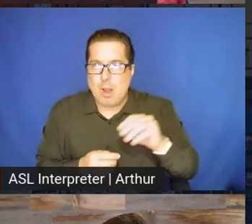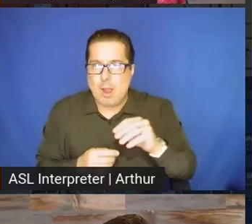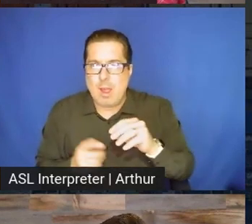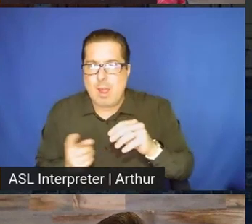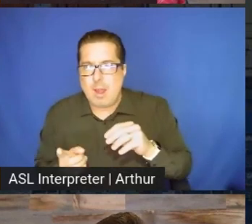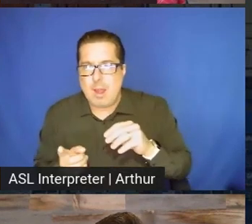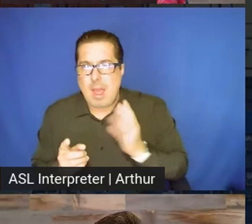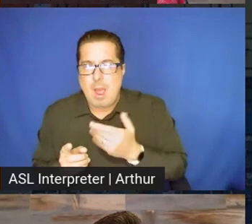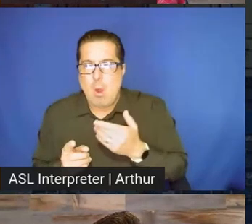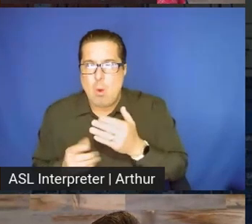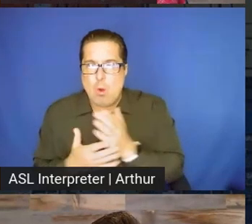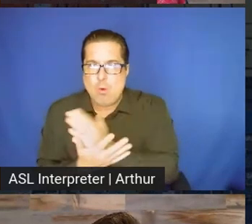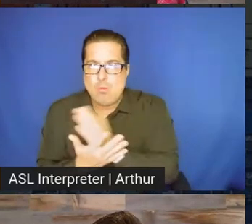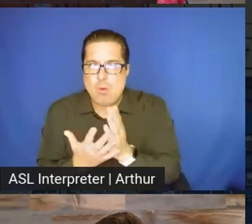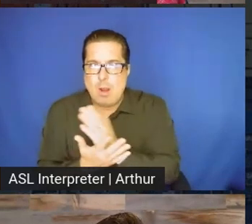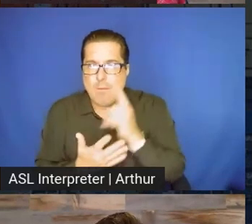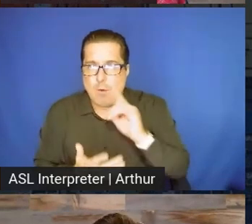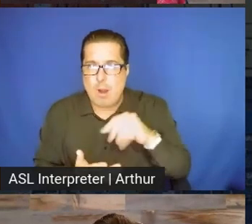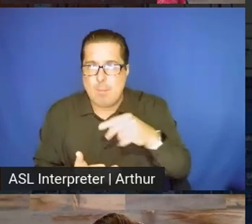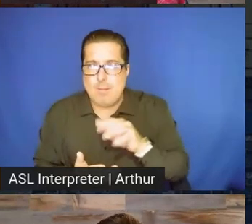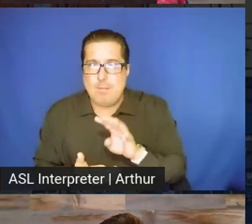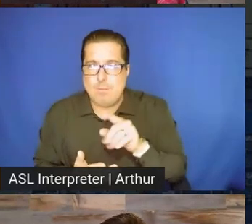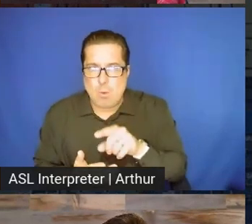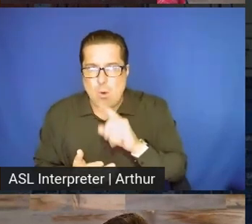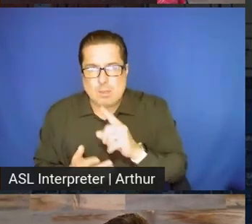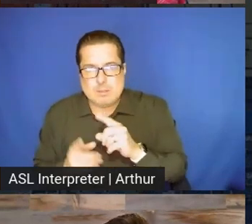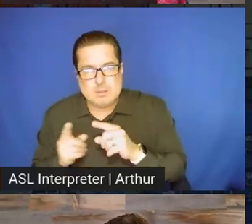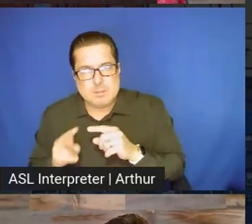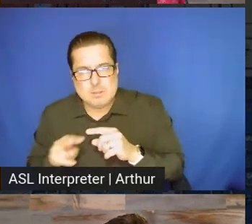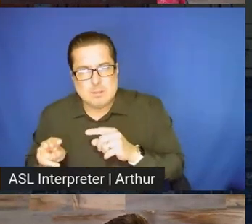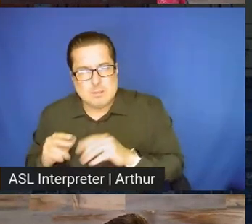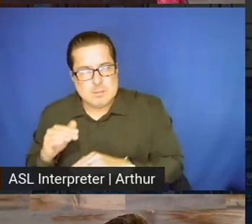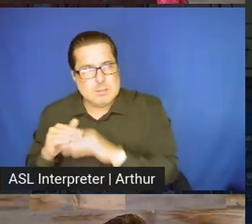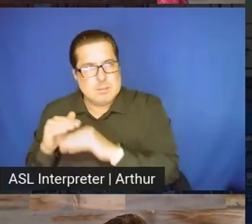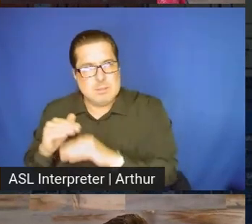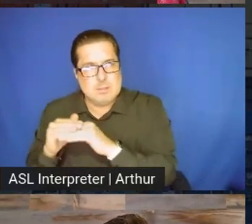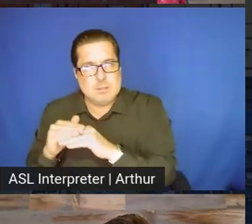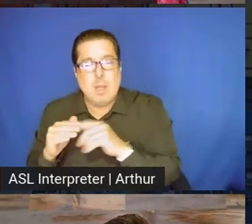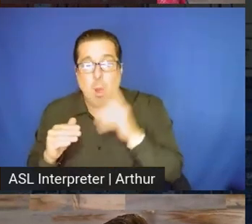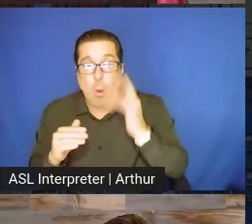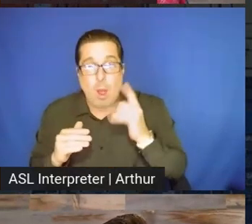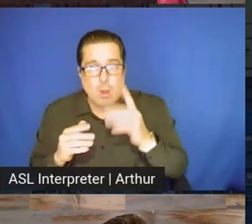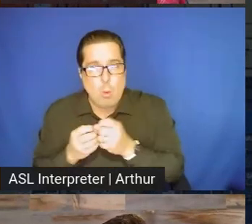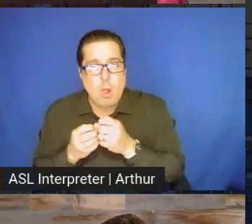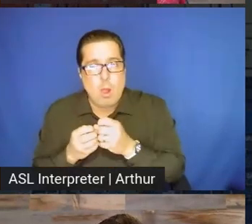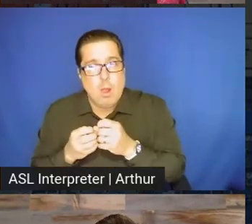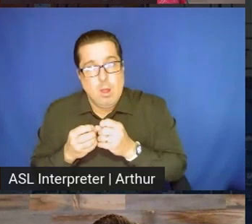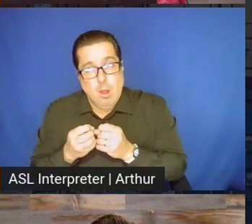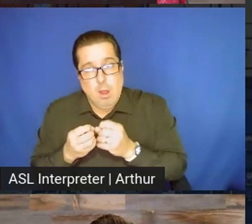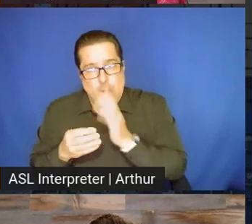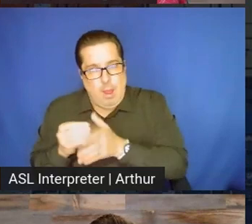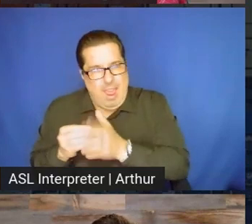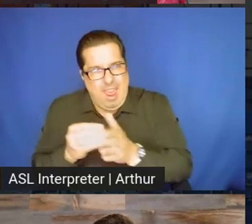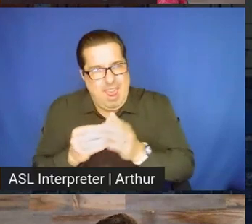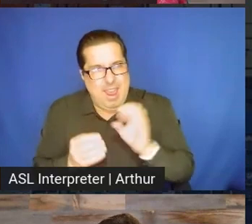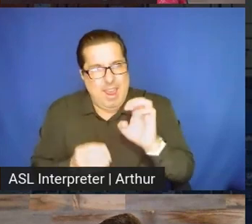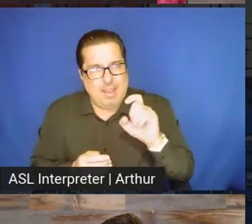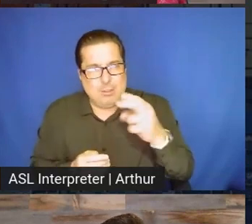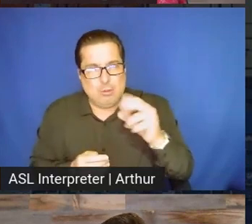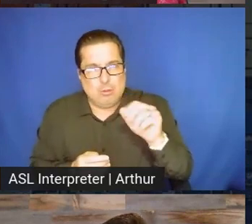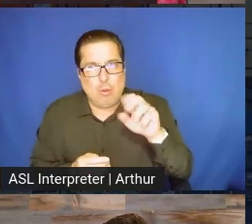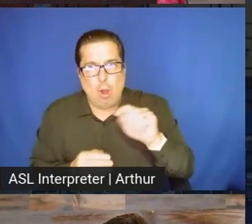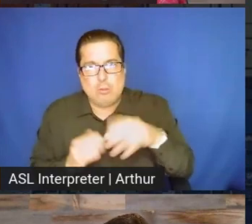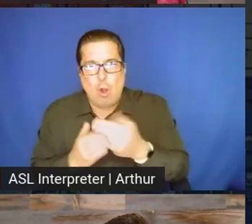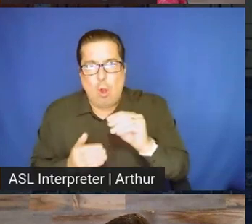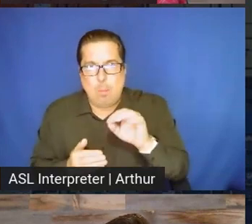range CIDR for an IPv4. But typically, you would exhaust the node resources before you exhaust the